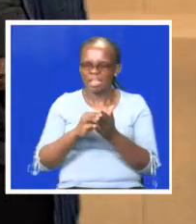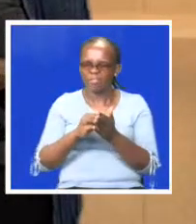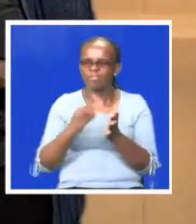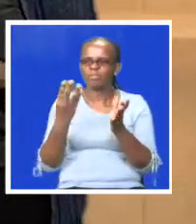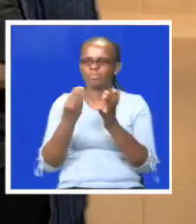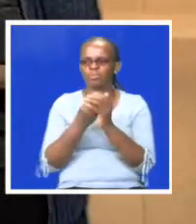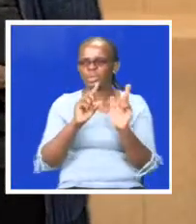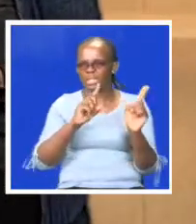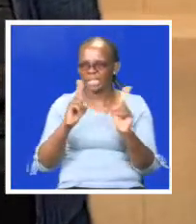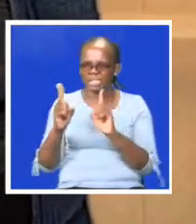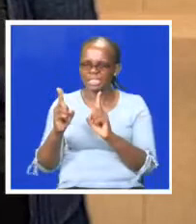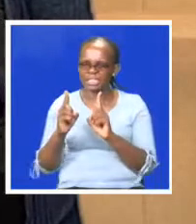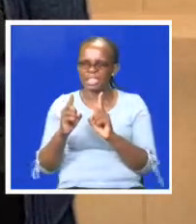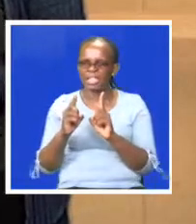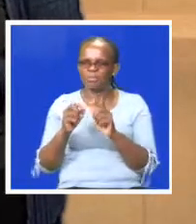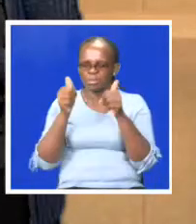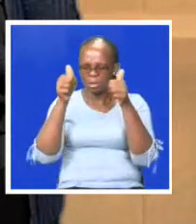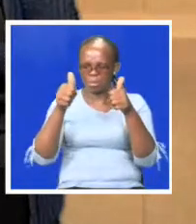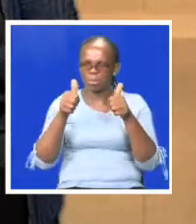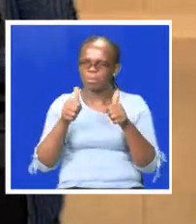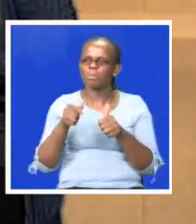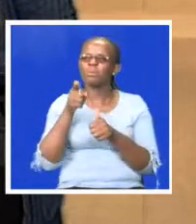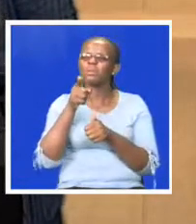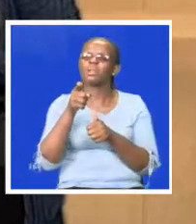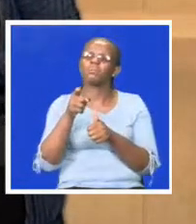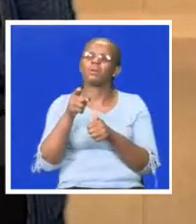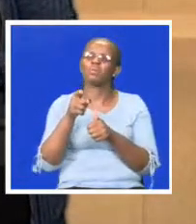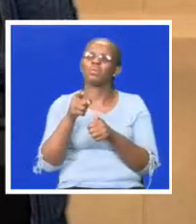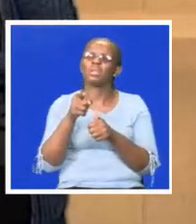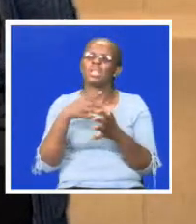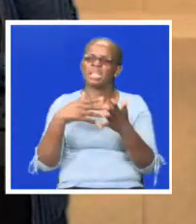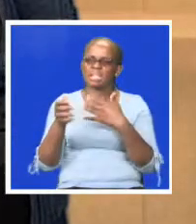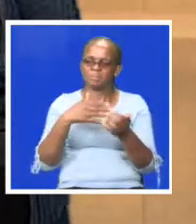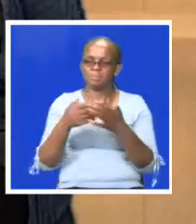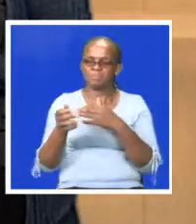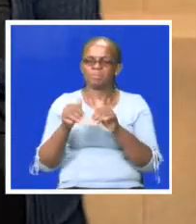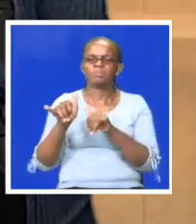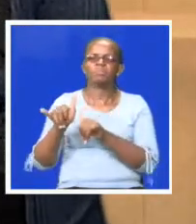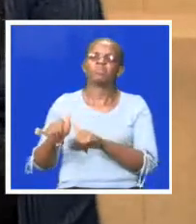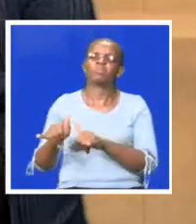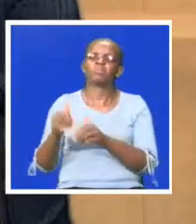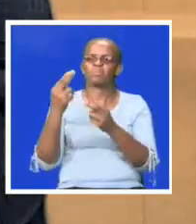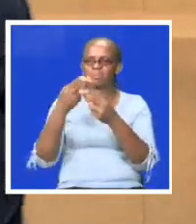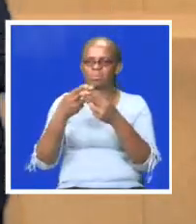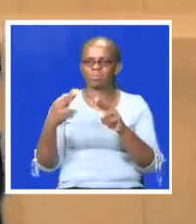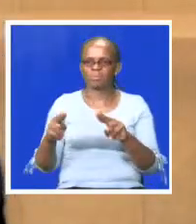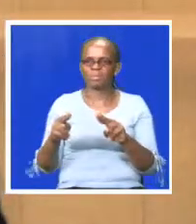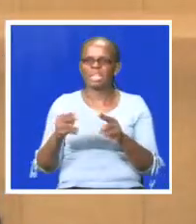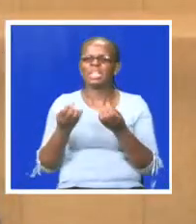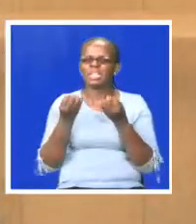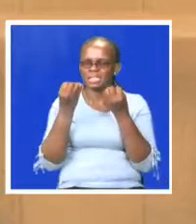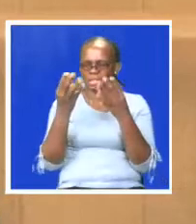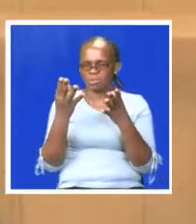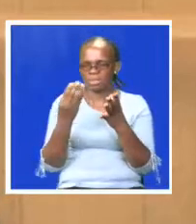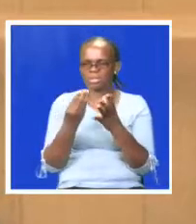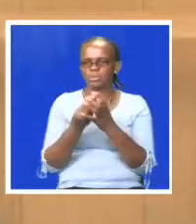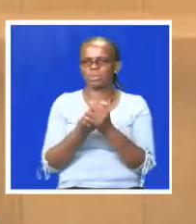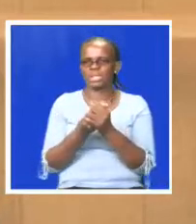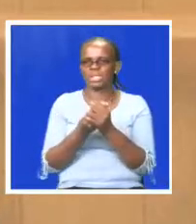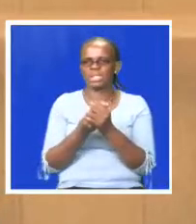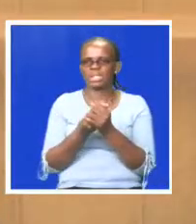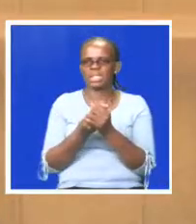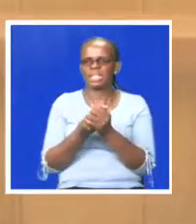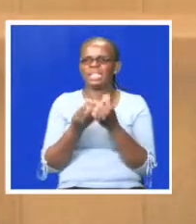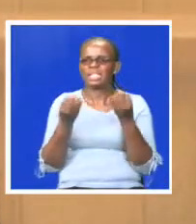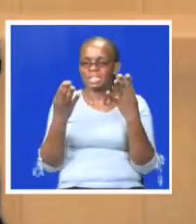count together to see how many eggs do we really have. Let us start counting the eggs.